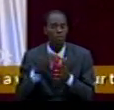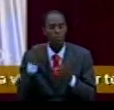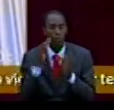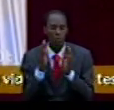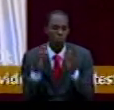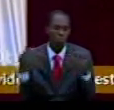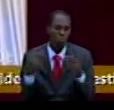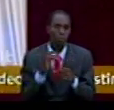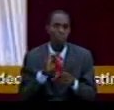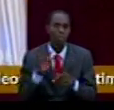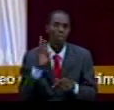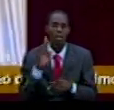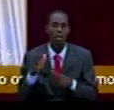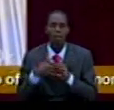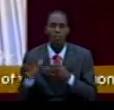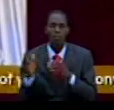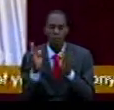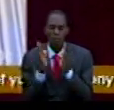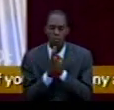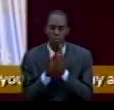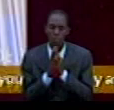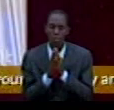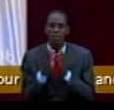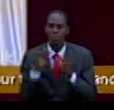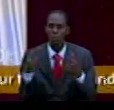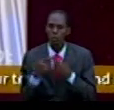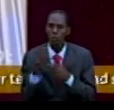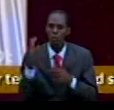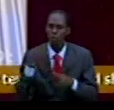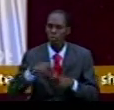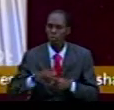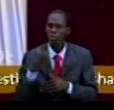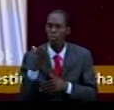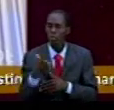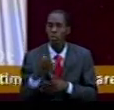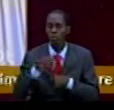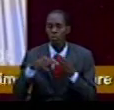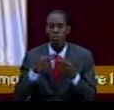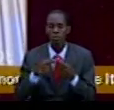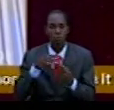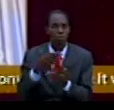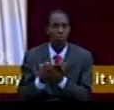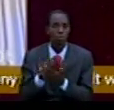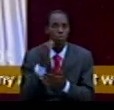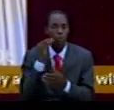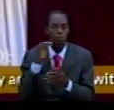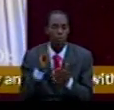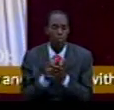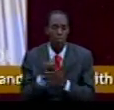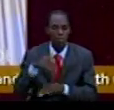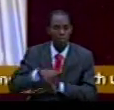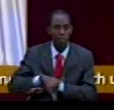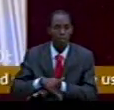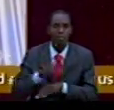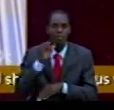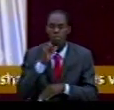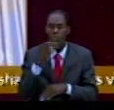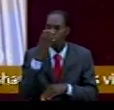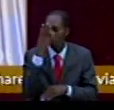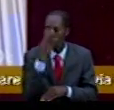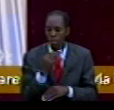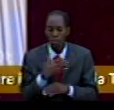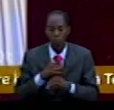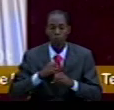check yours. I checked it. The pain was still there. But when I went to that very yesterday night, I slept and I woke up even